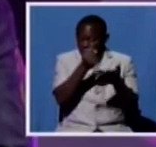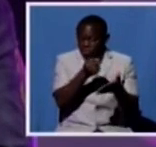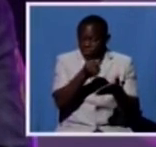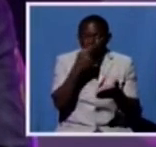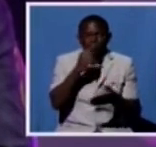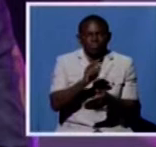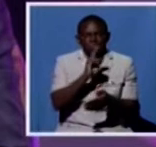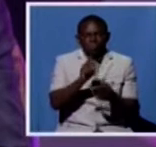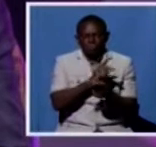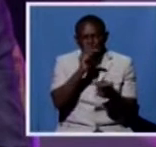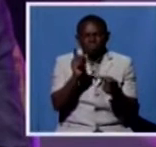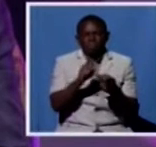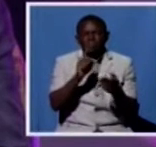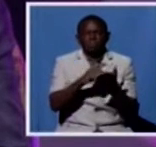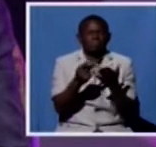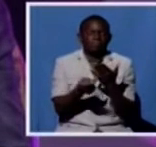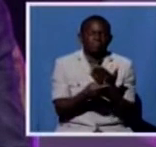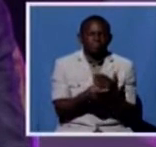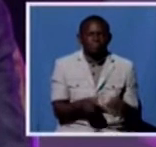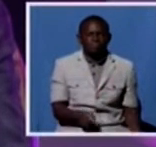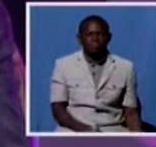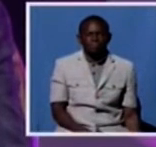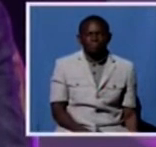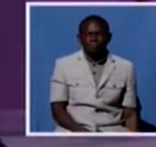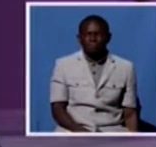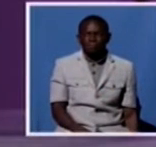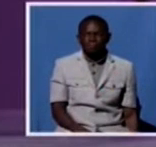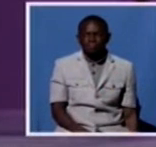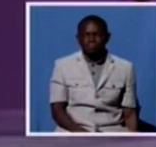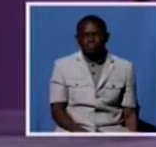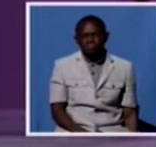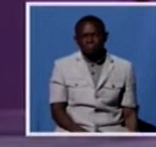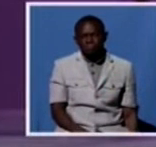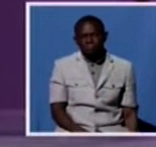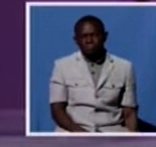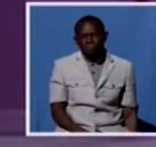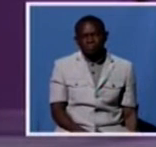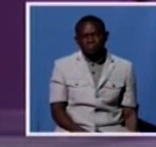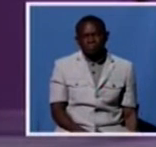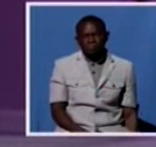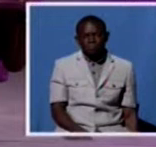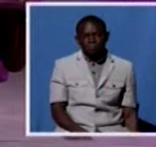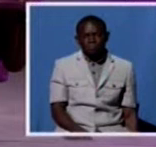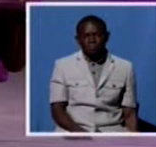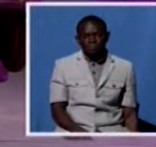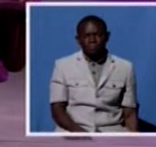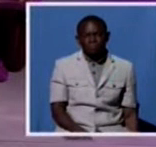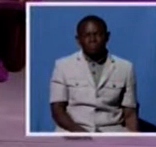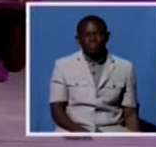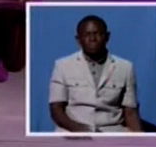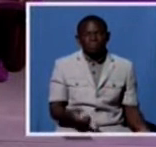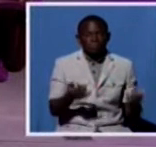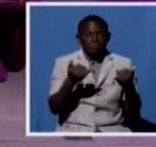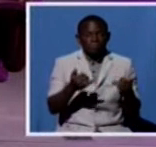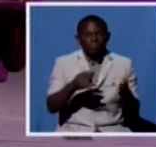that quality of works are... People get value for the money that they're paying. Now, in terms of costing, Zambia is said to have one of the highest unit